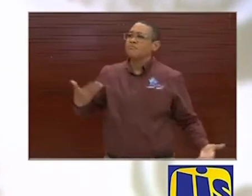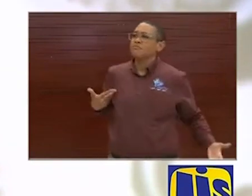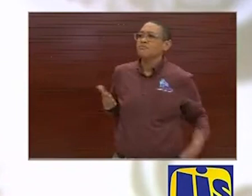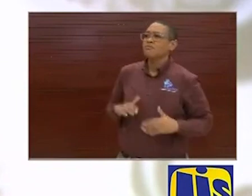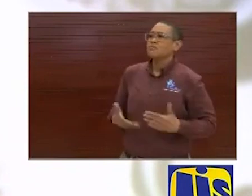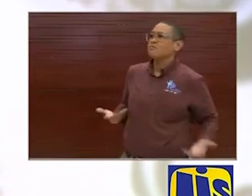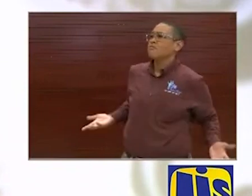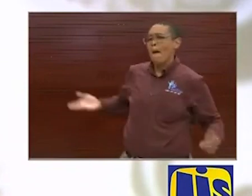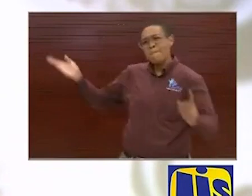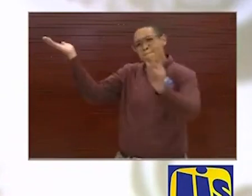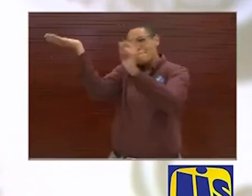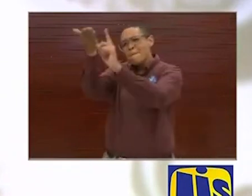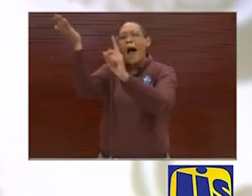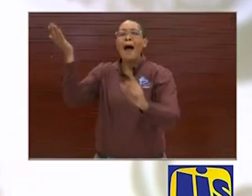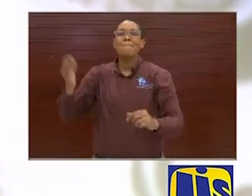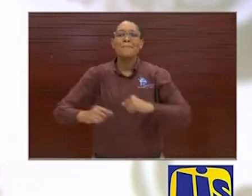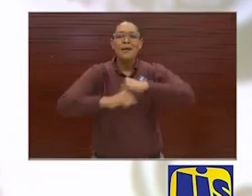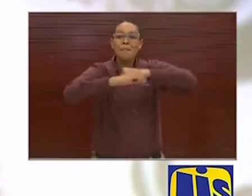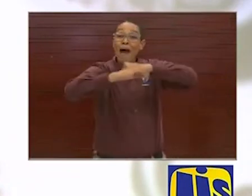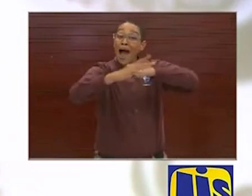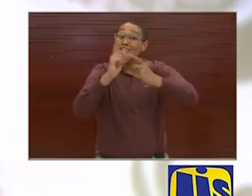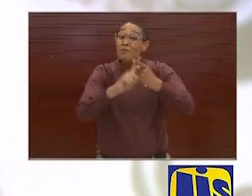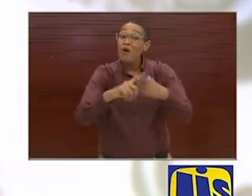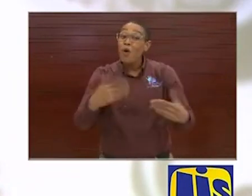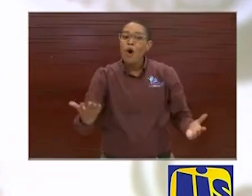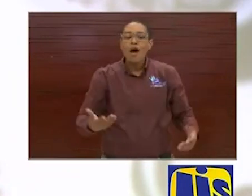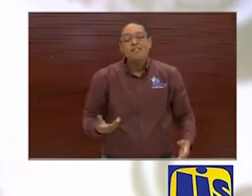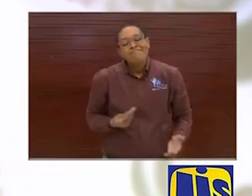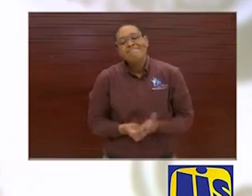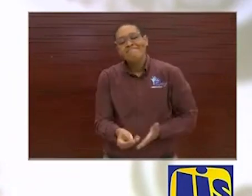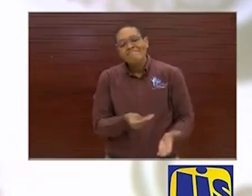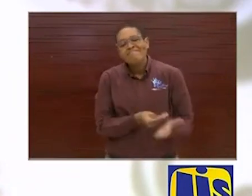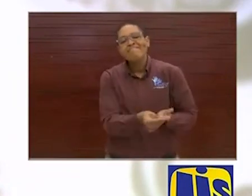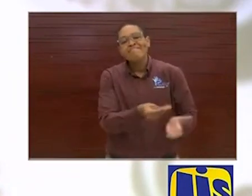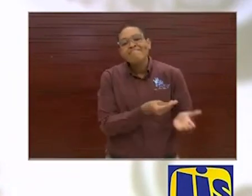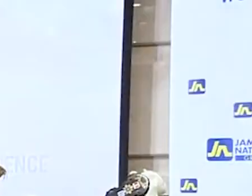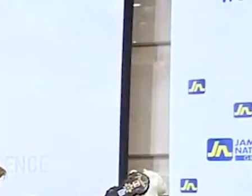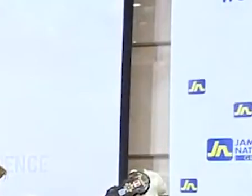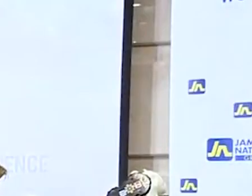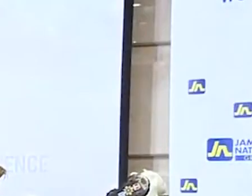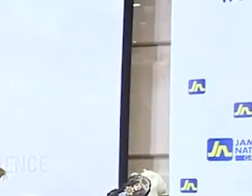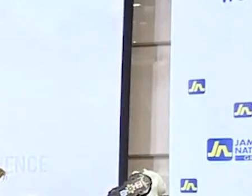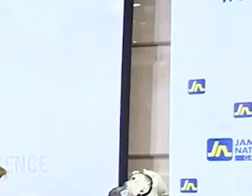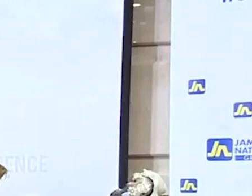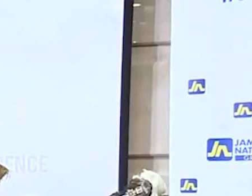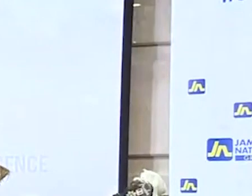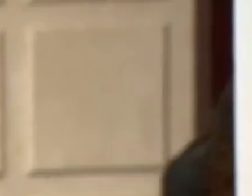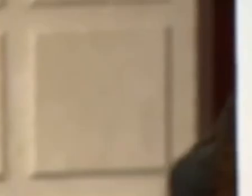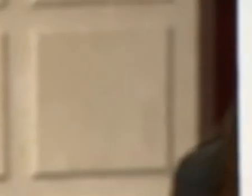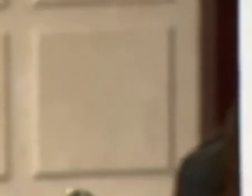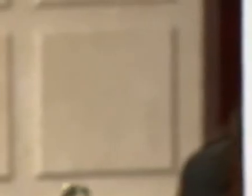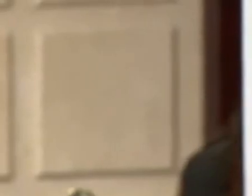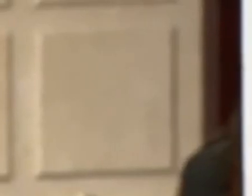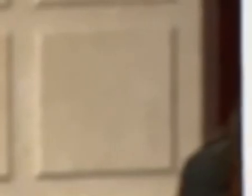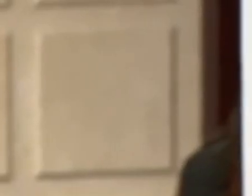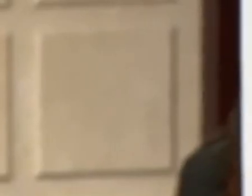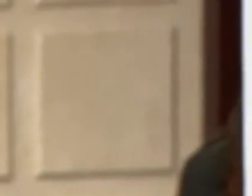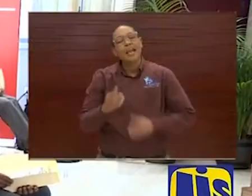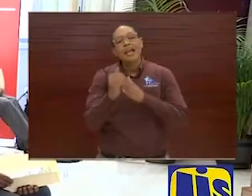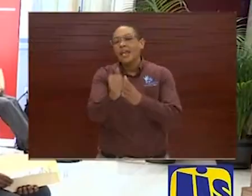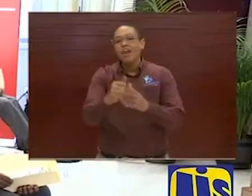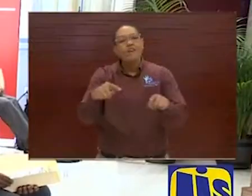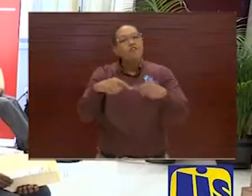lobbyists, marketers, and of course, consumers. Minister Johnson-Smith says the conference will provide the